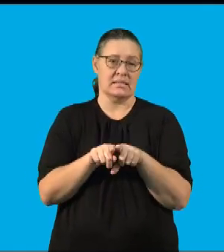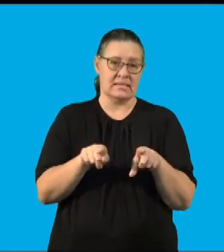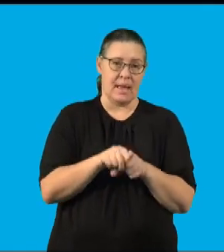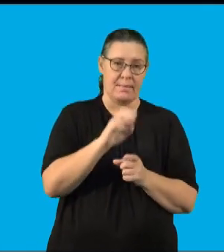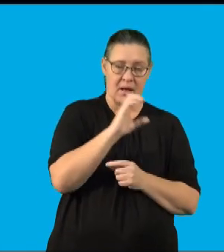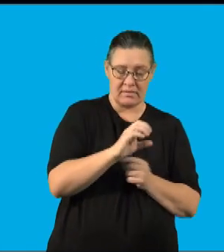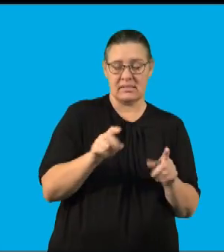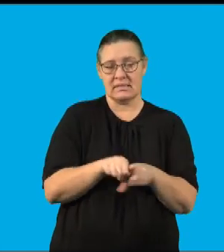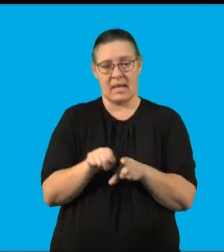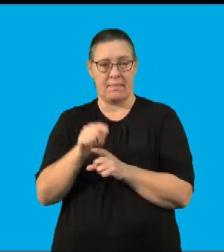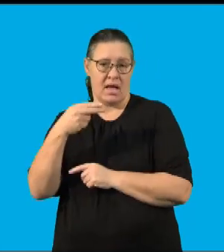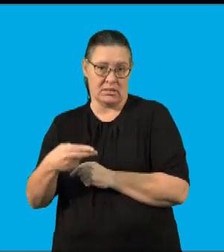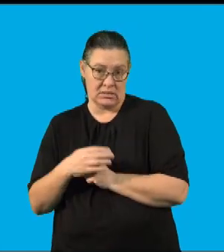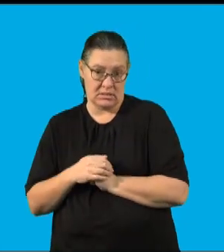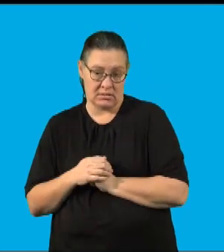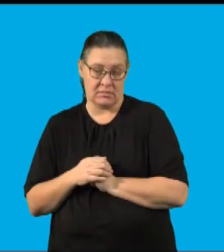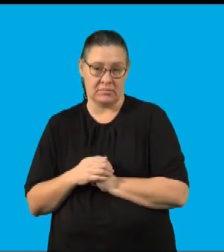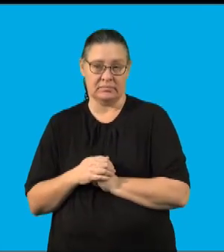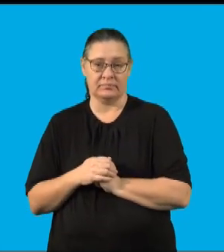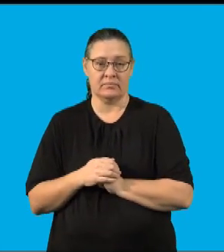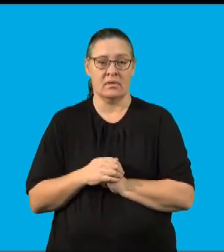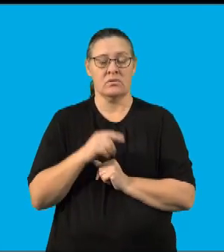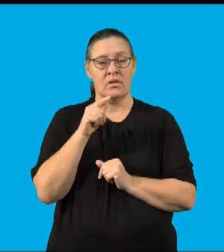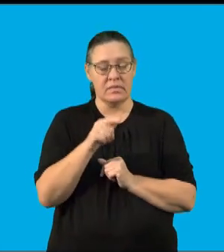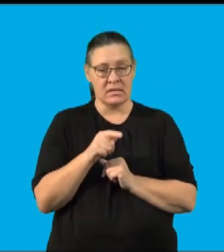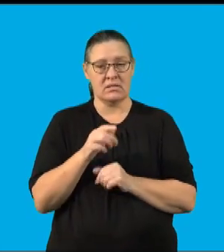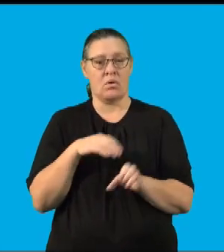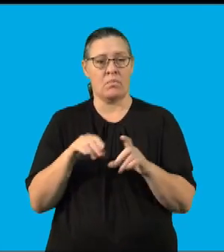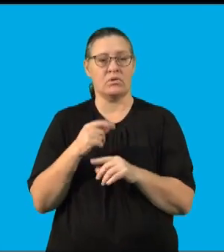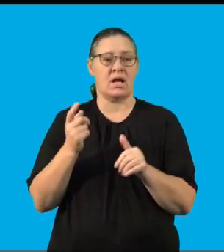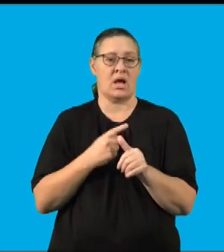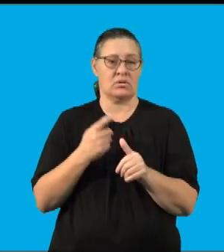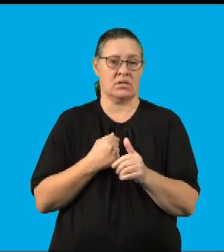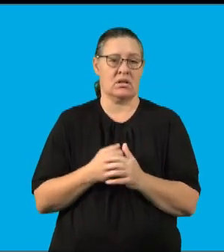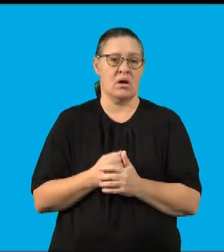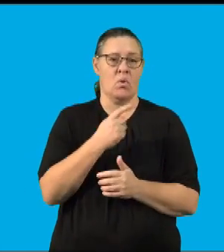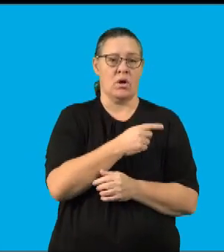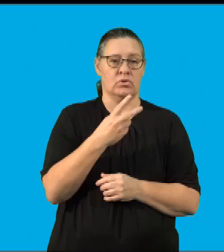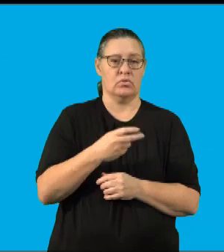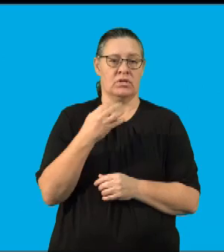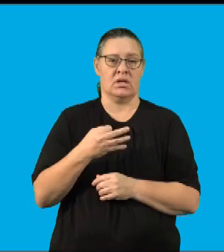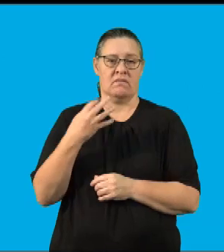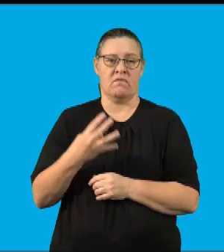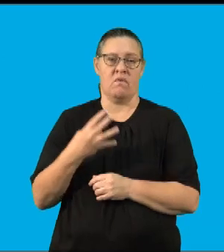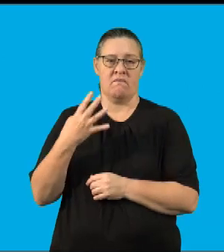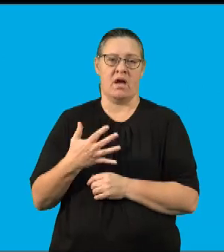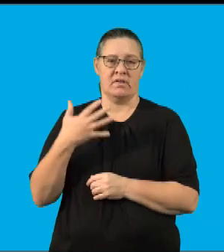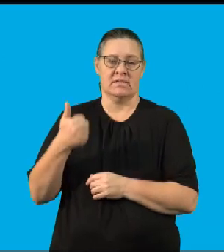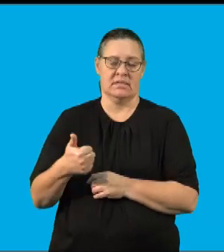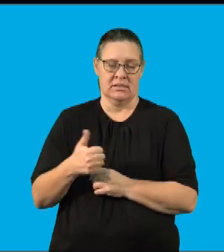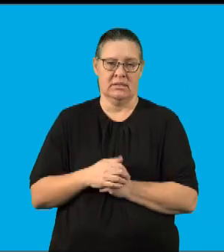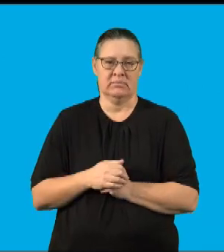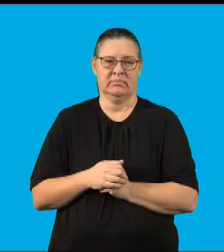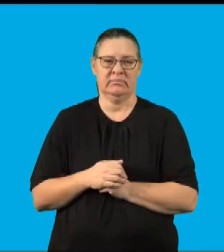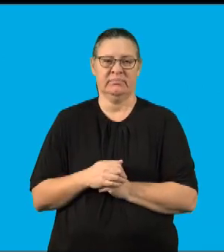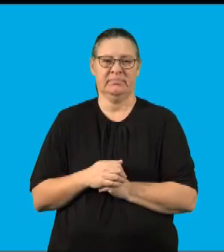of carbons and the same number of hydrogens. So the molecular formula of these compounds, let's count. We have 1, 2, 3,